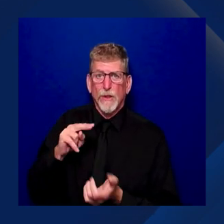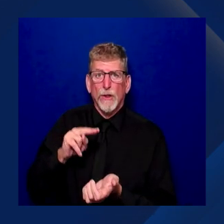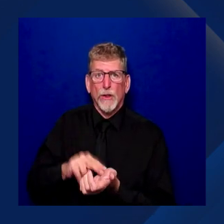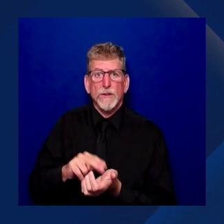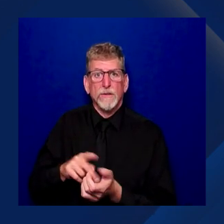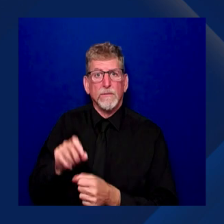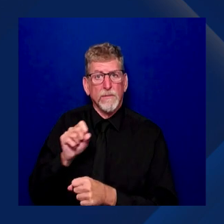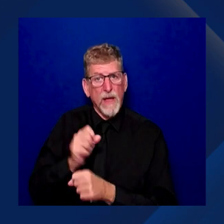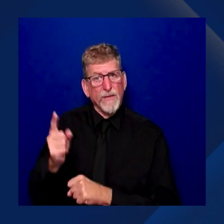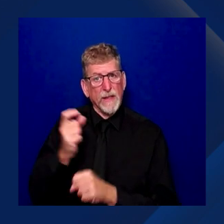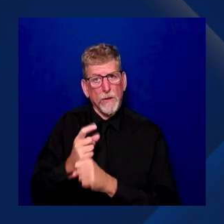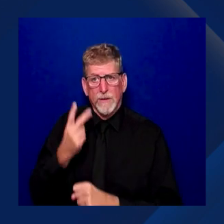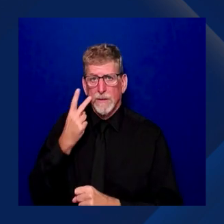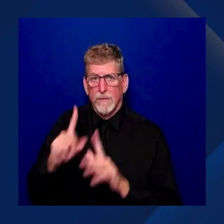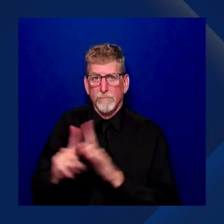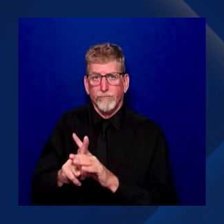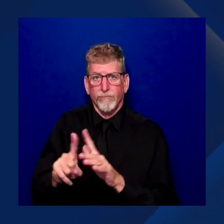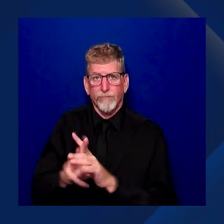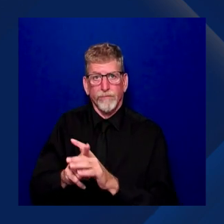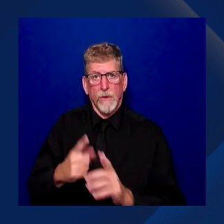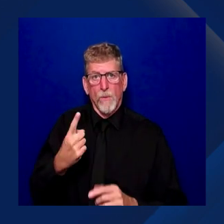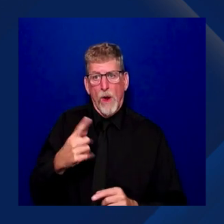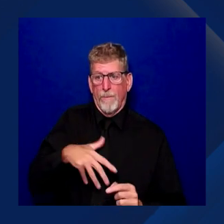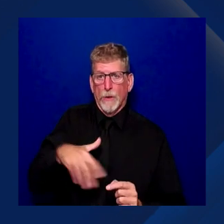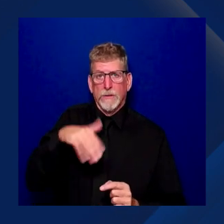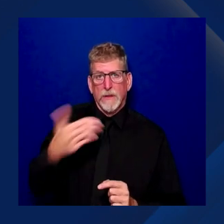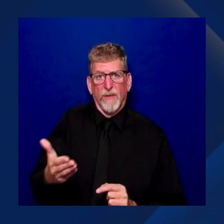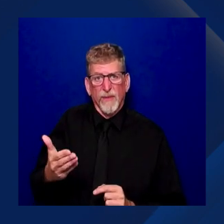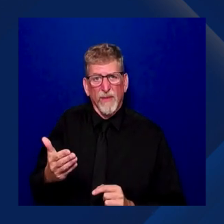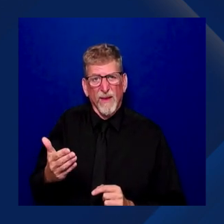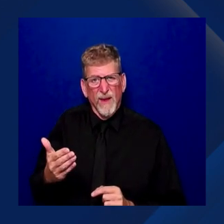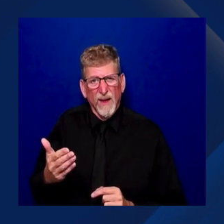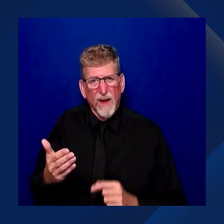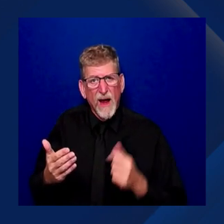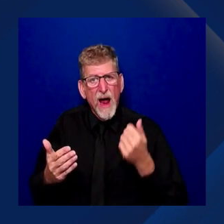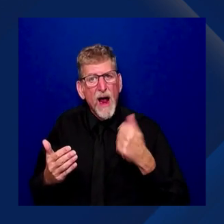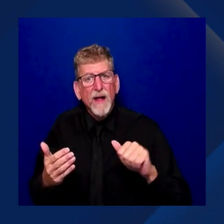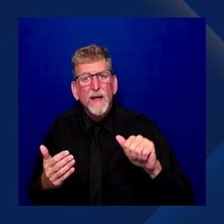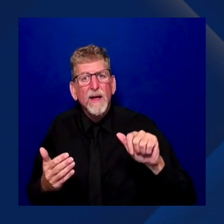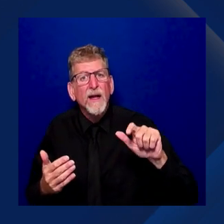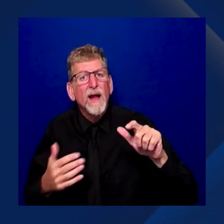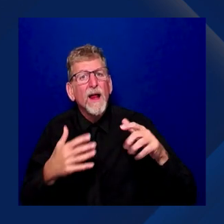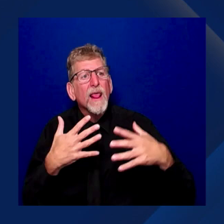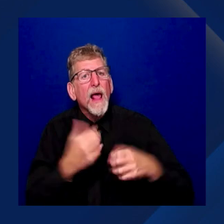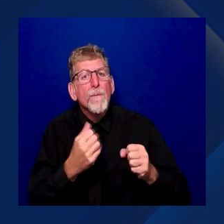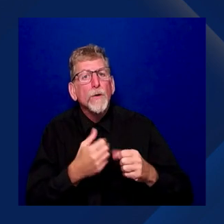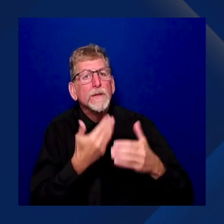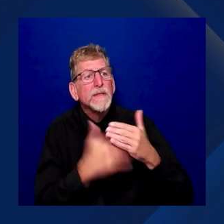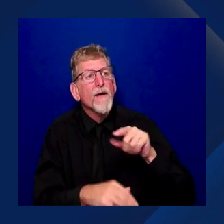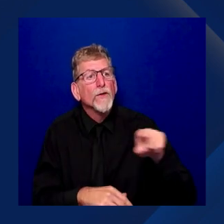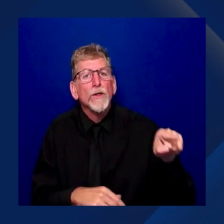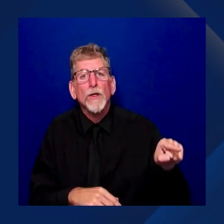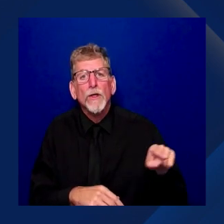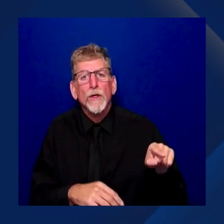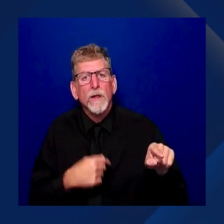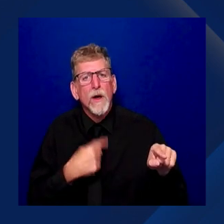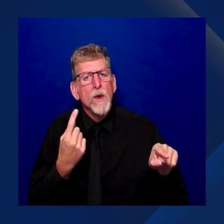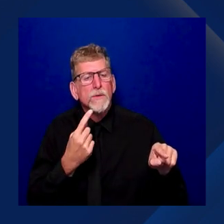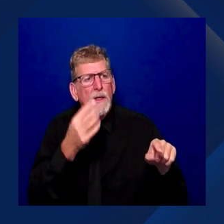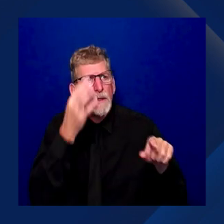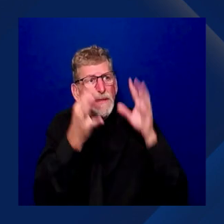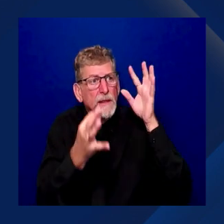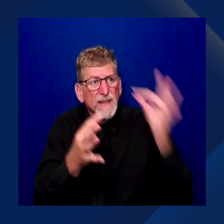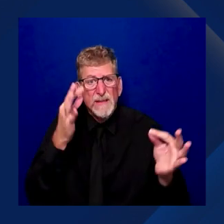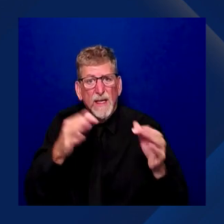you that they have witnessed too many close calls to count. The majority of these deaths are